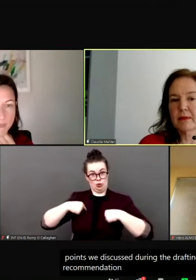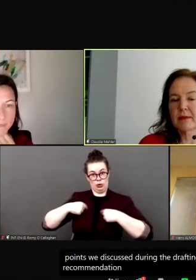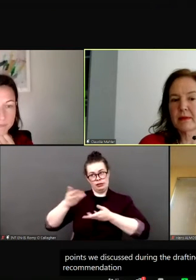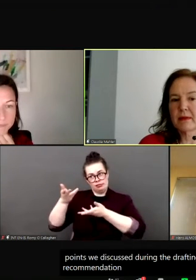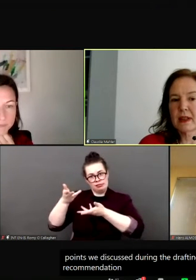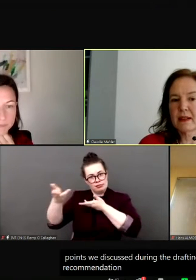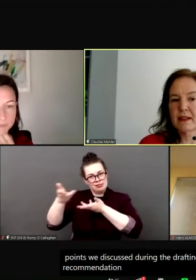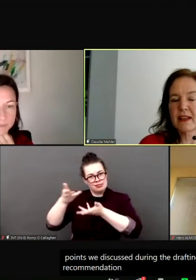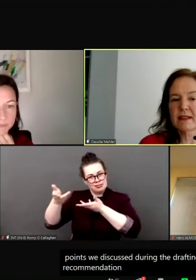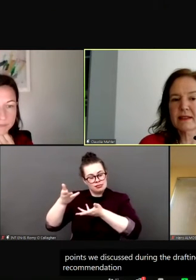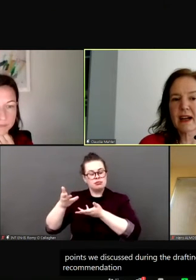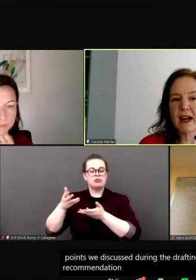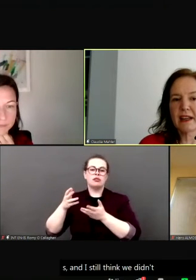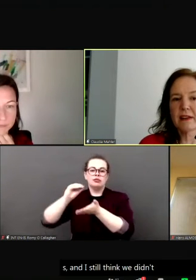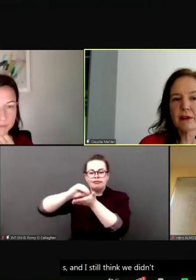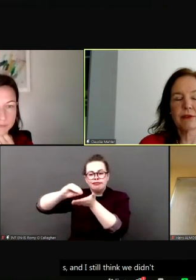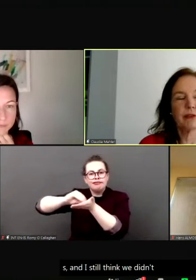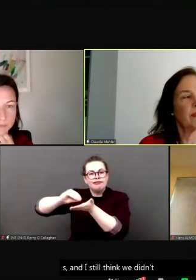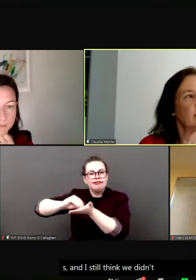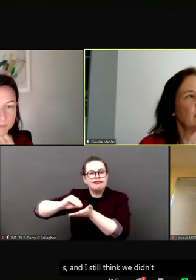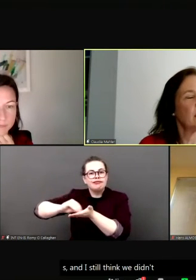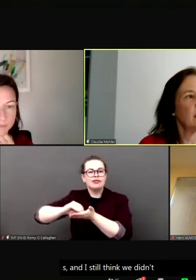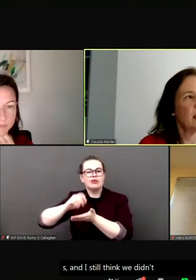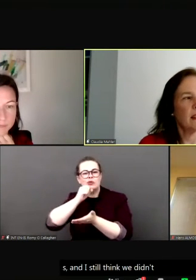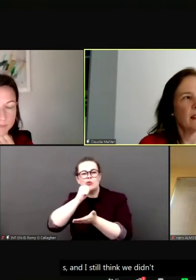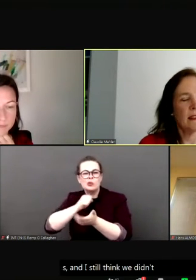overcome these kind of